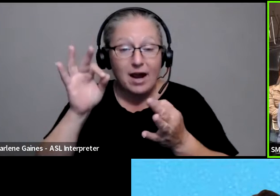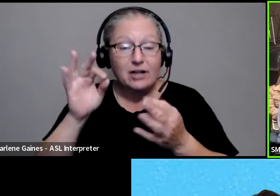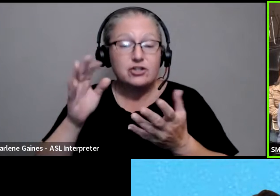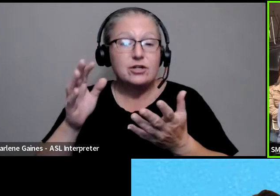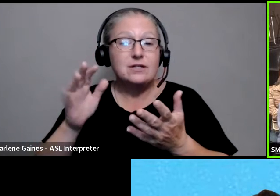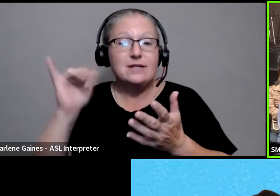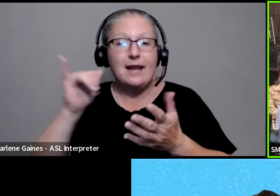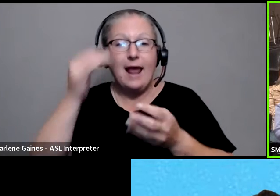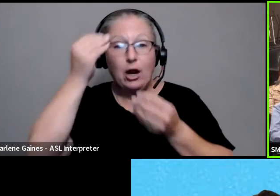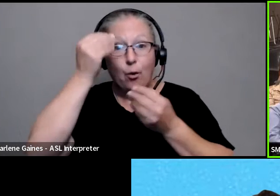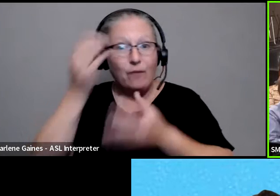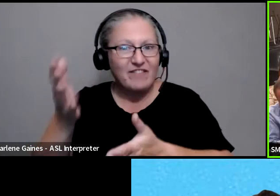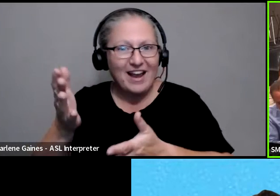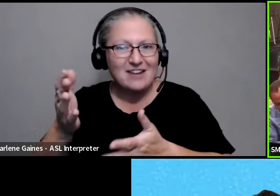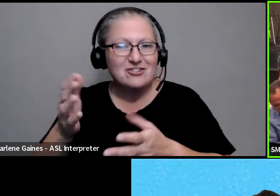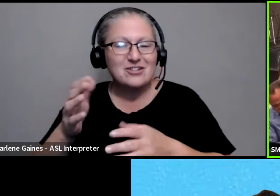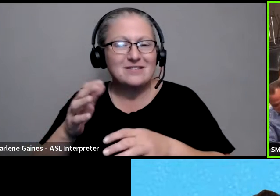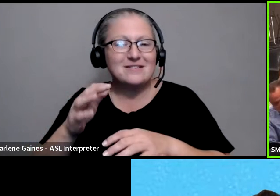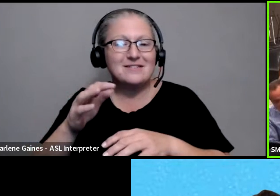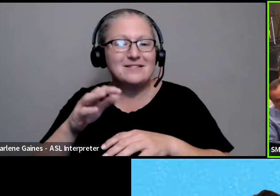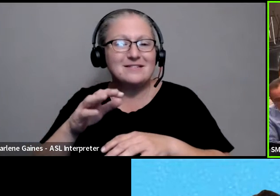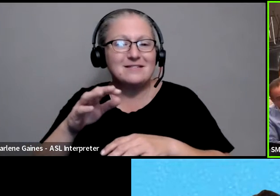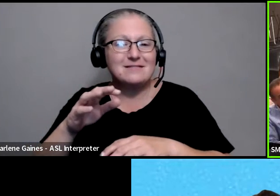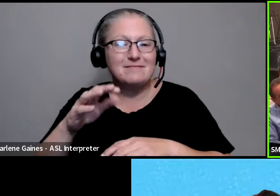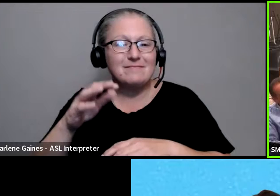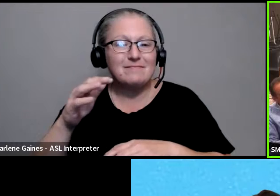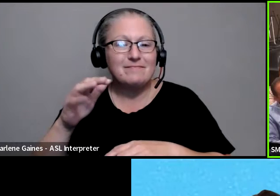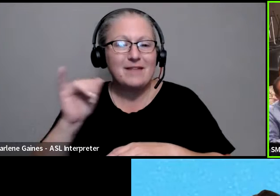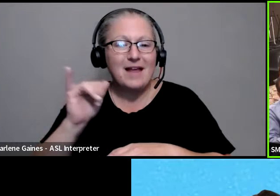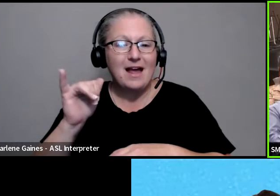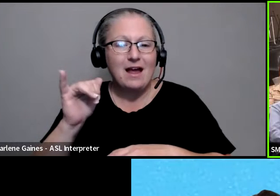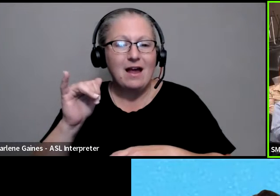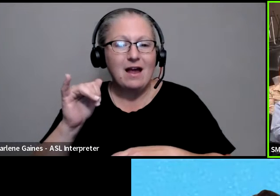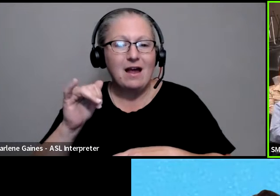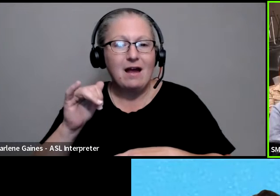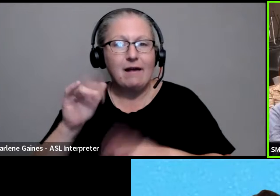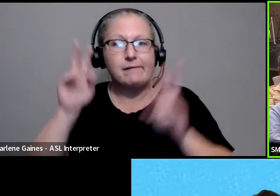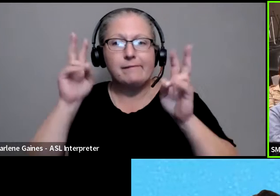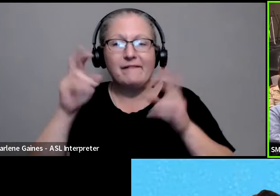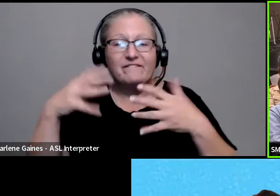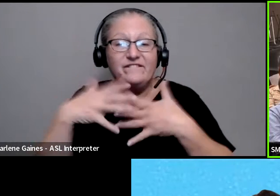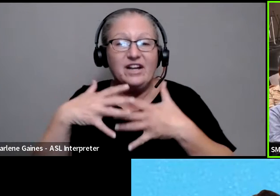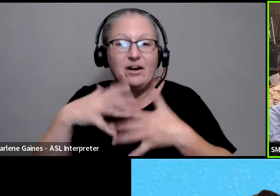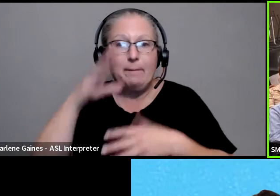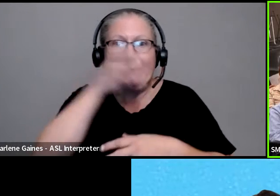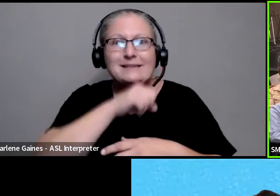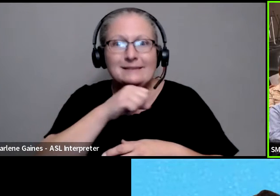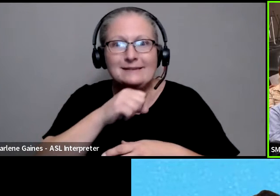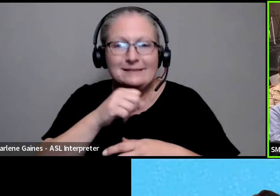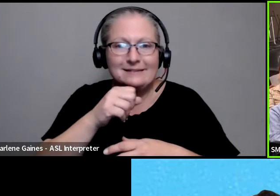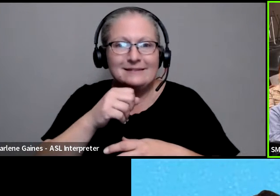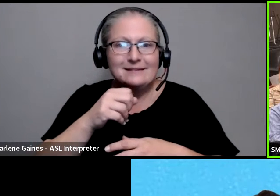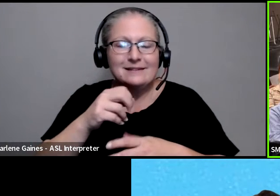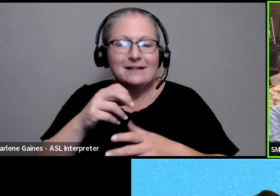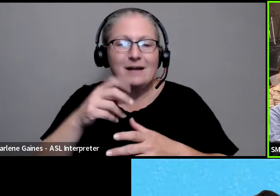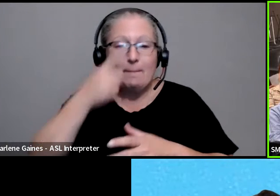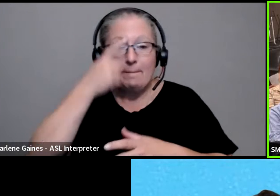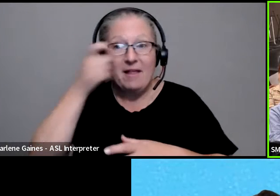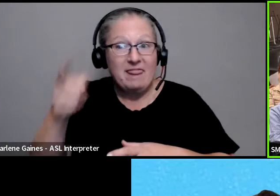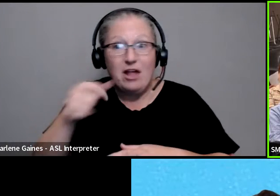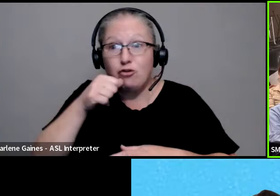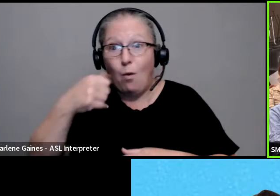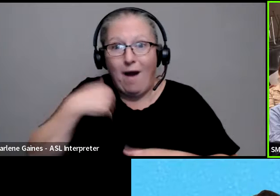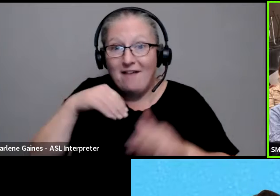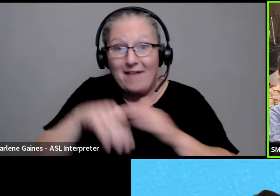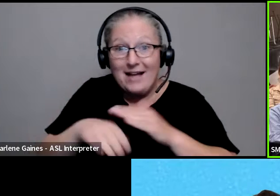the notifications, you know, that there's that constant fear of missing out. So because they don't have